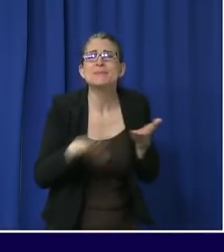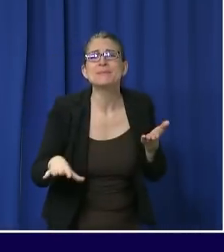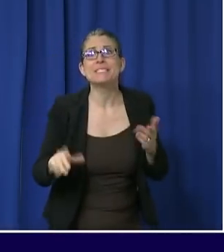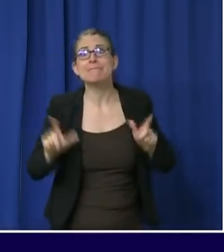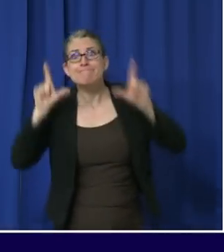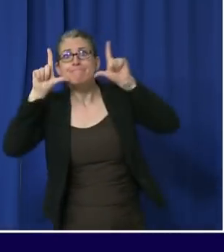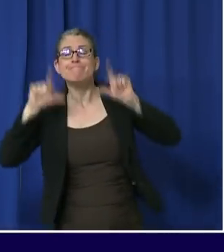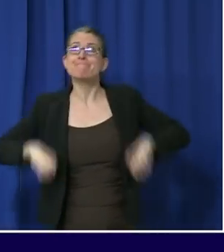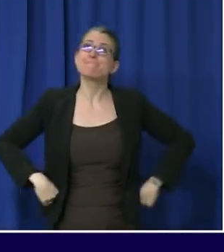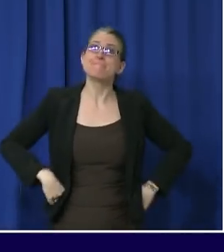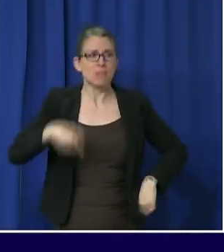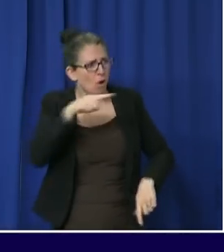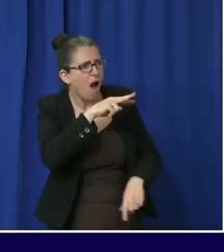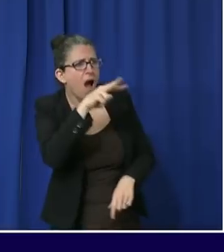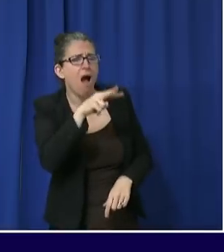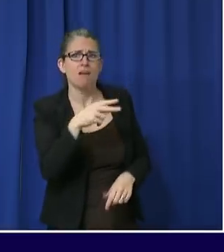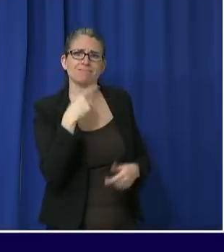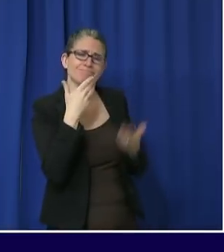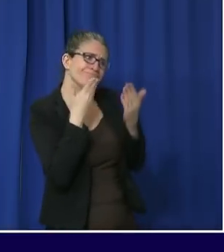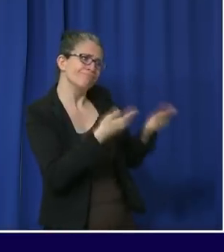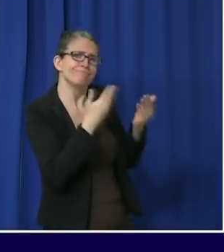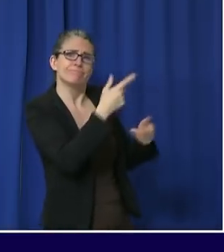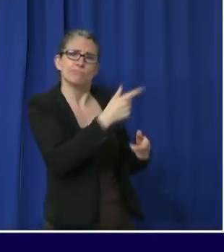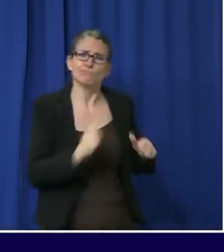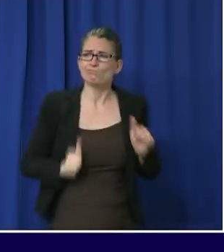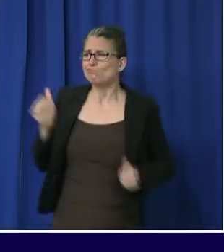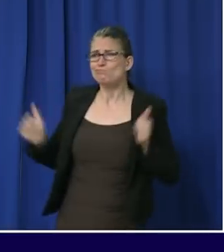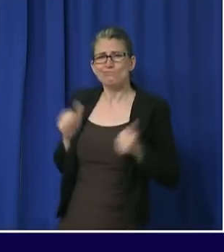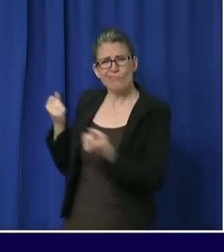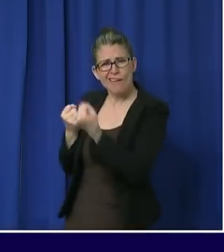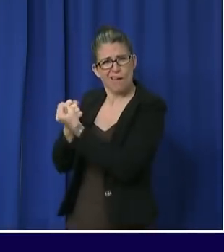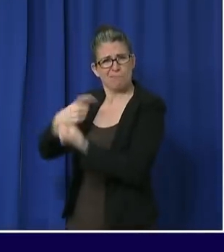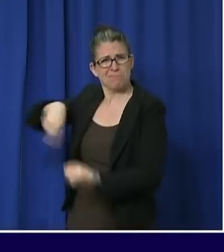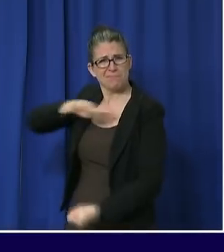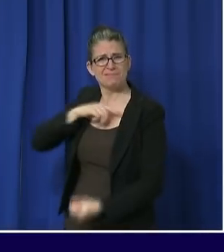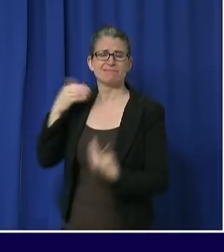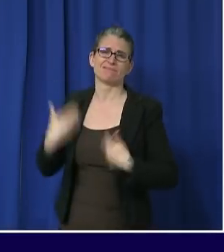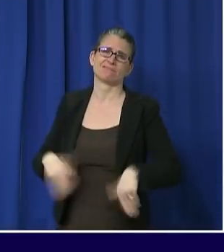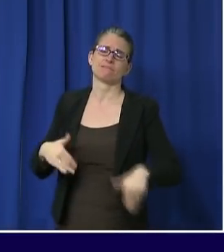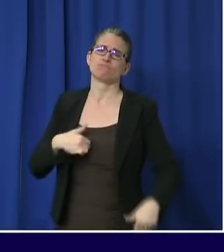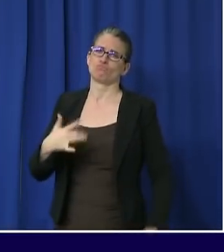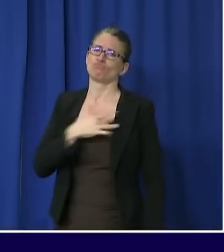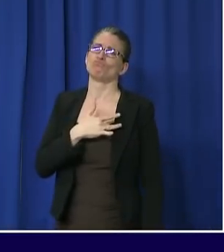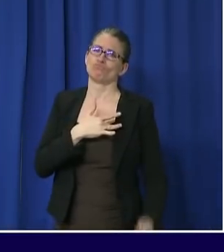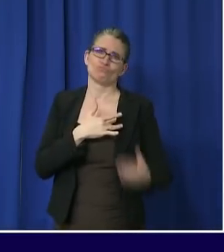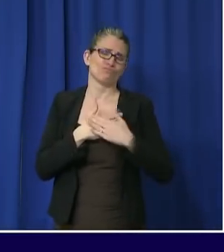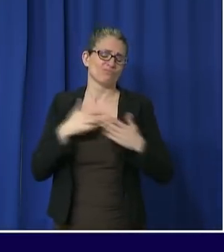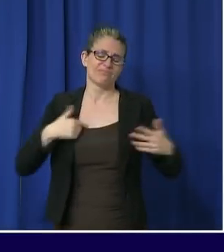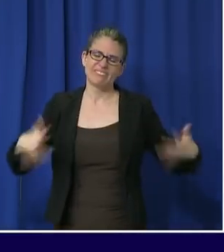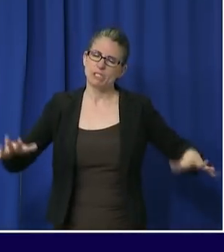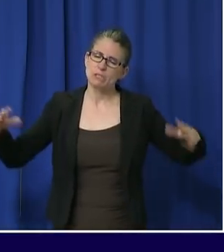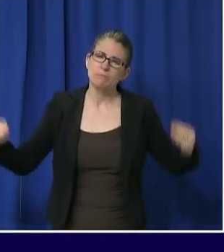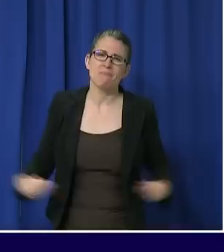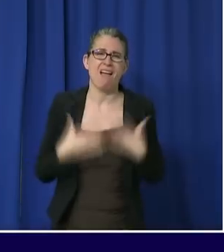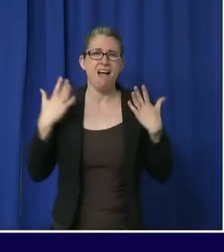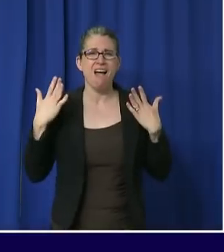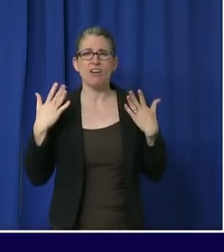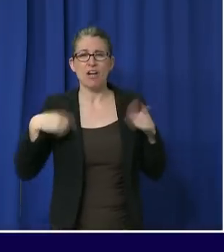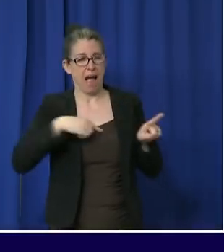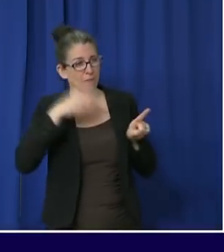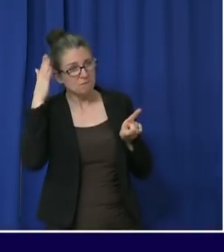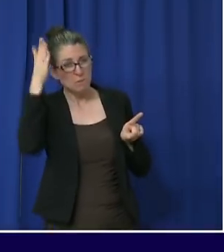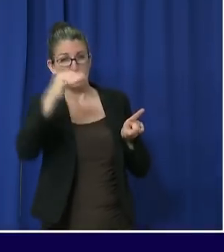to provide healthcare workers with PPE. And I've got to tell you, it's nothing short of inspiring. And on behalf of the entire